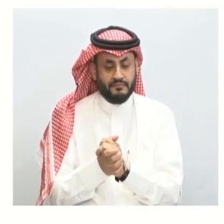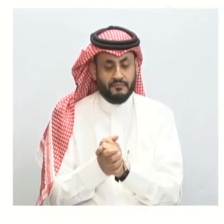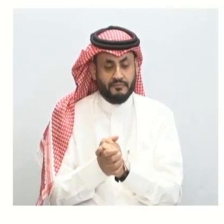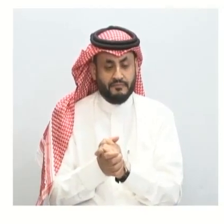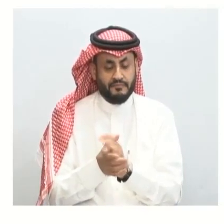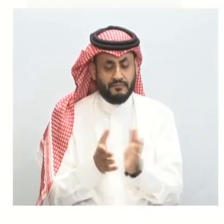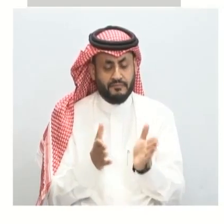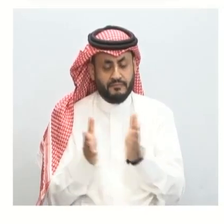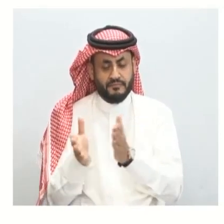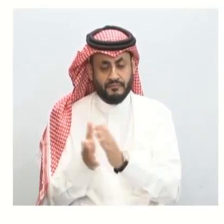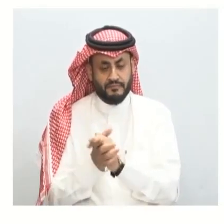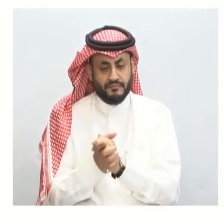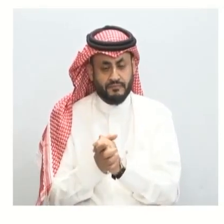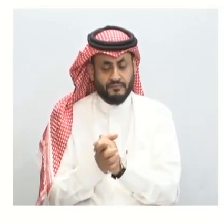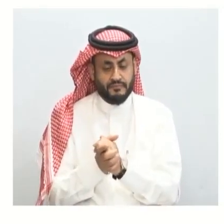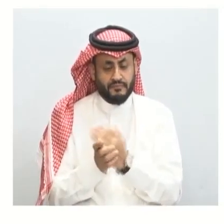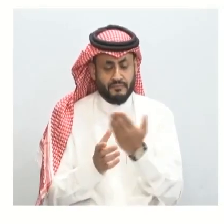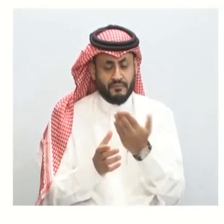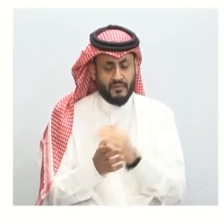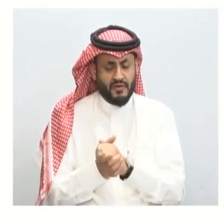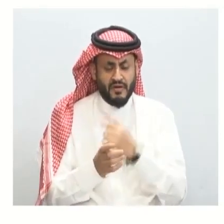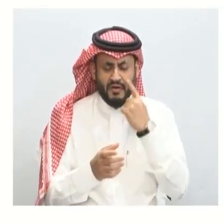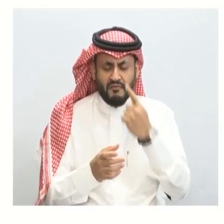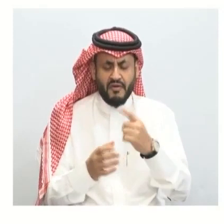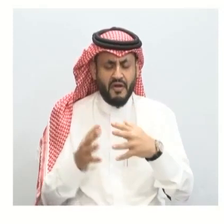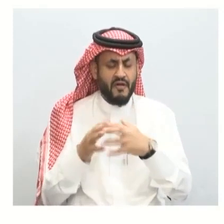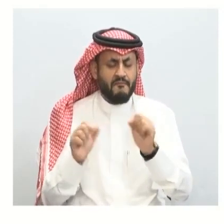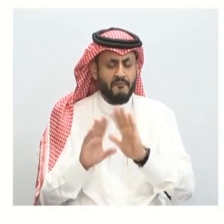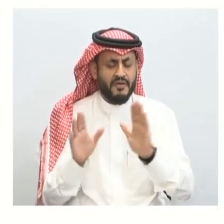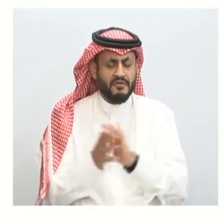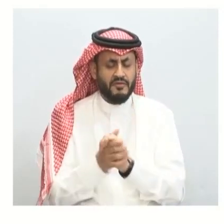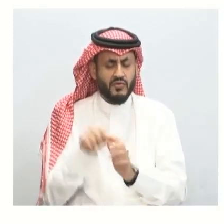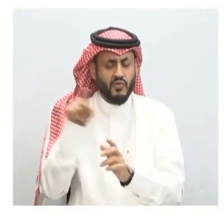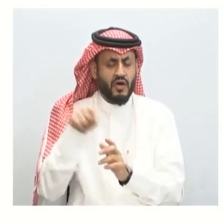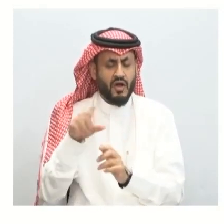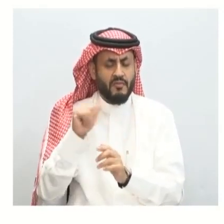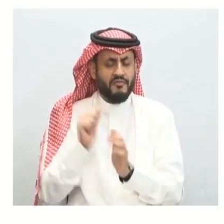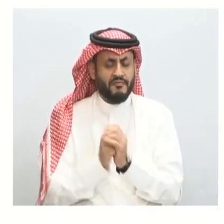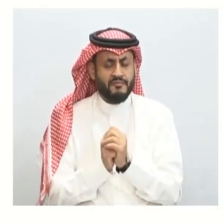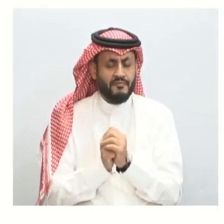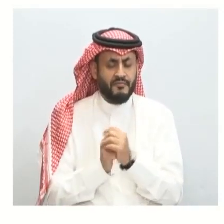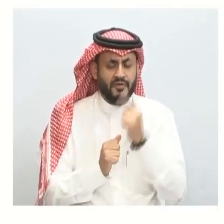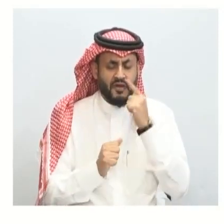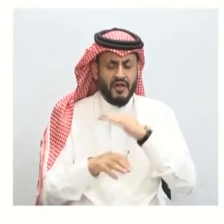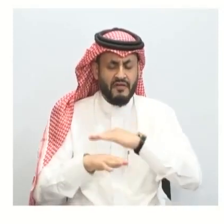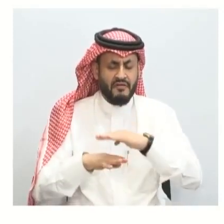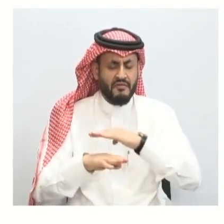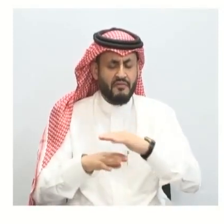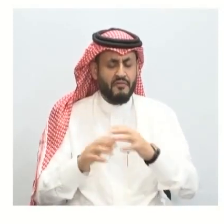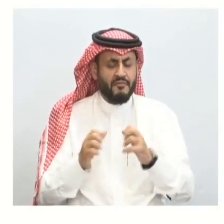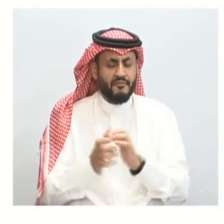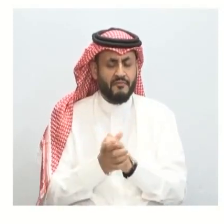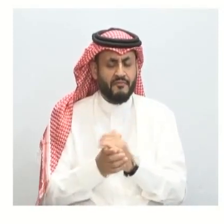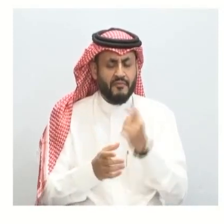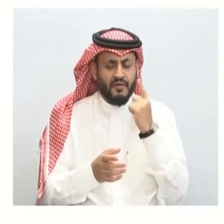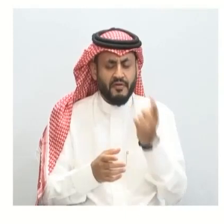Coming to the next paragraph we have here, we're going to just look for vocabulary this time. So you can just search here. What do we have?